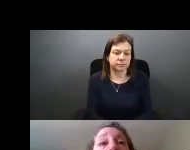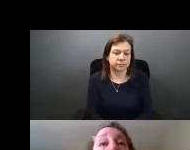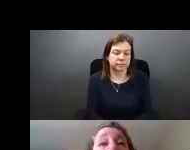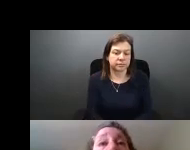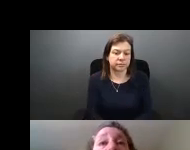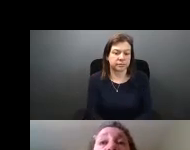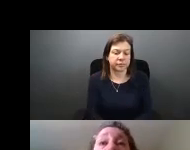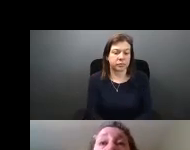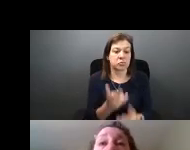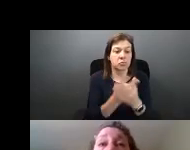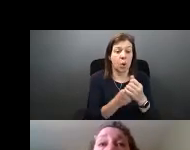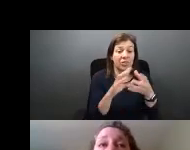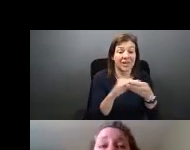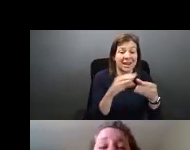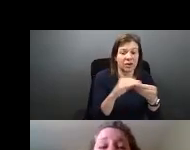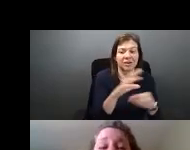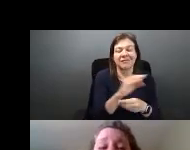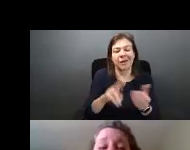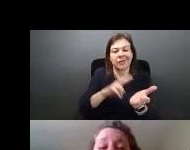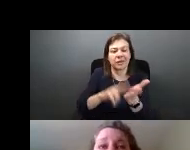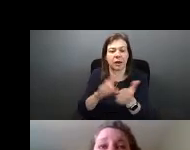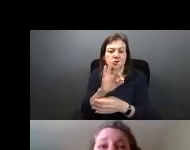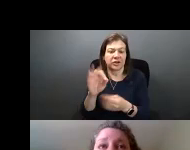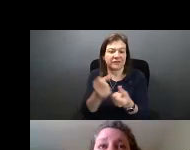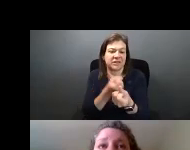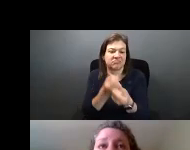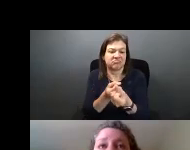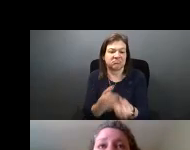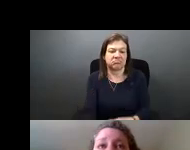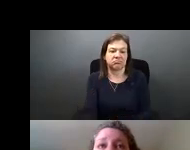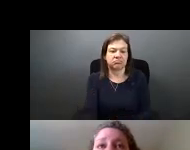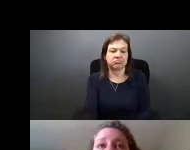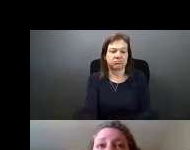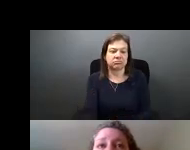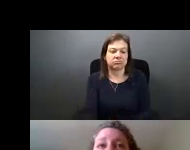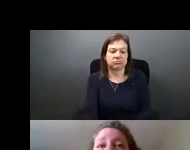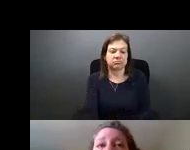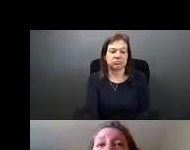in both the narrative and the contract fee justification.